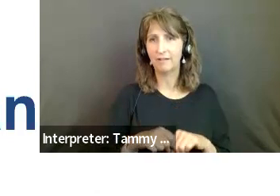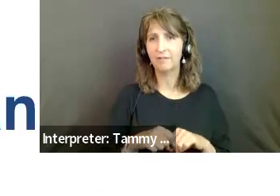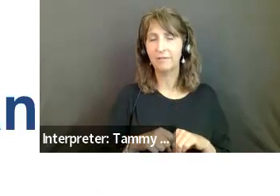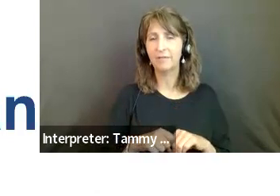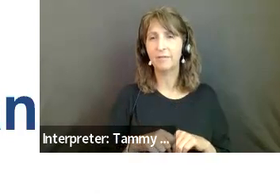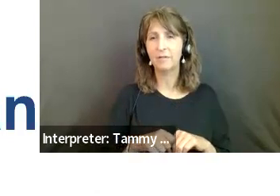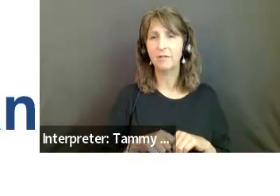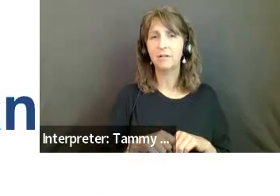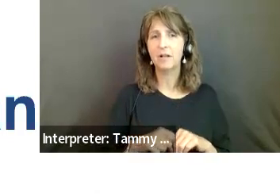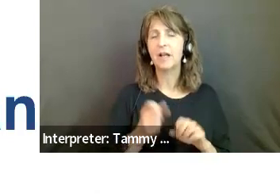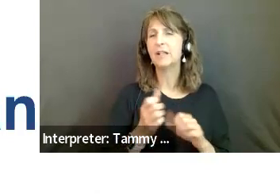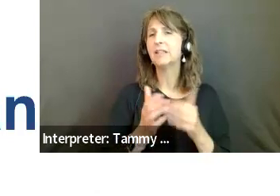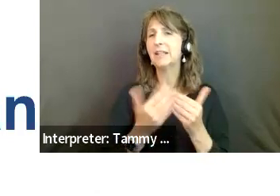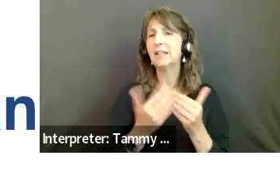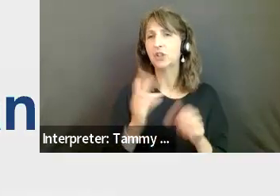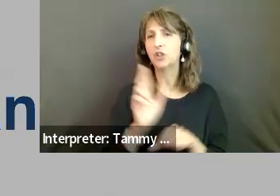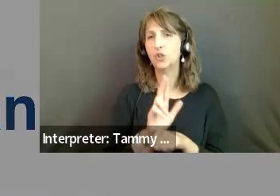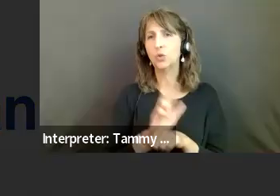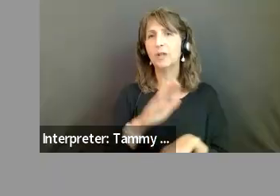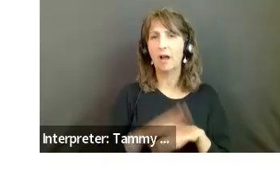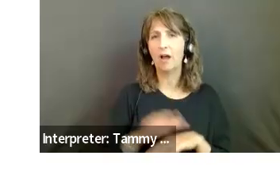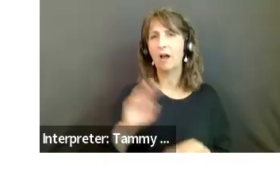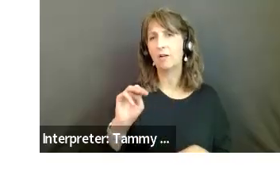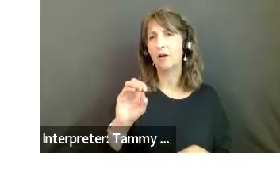designed to be easy to use on mobile.